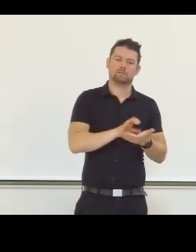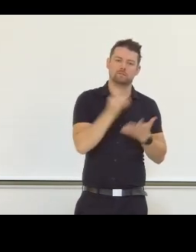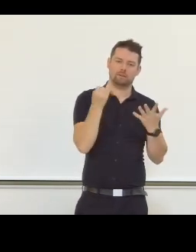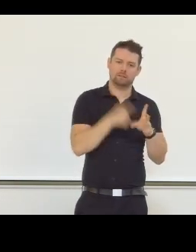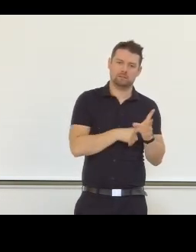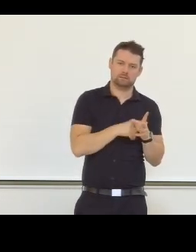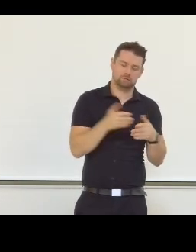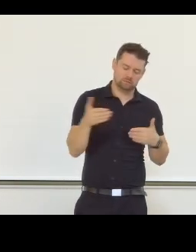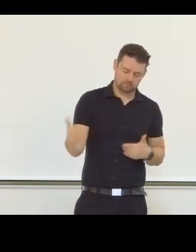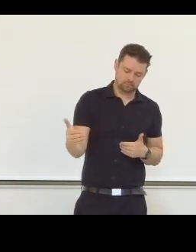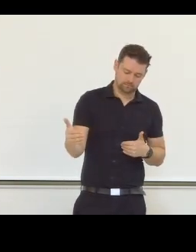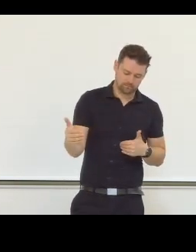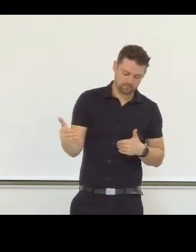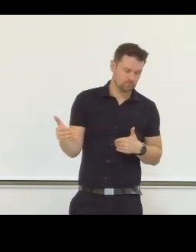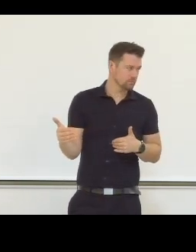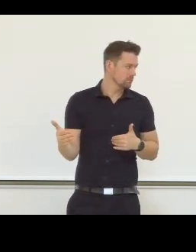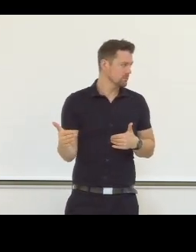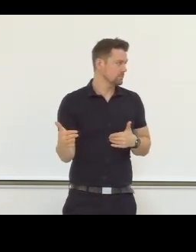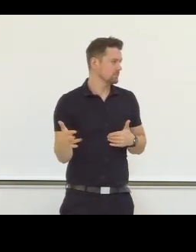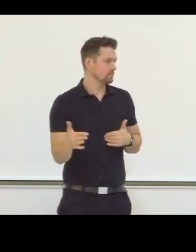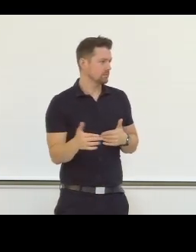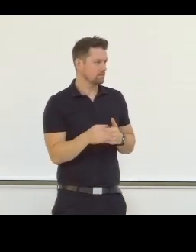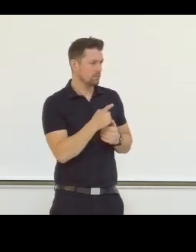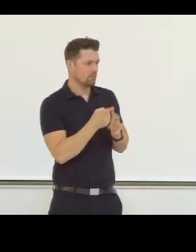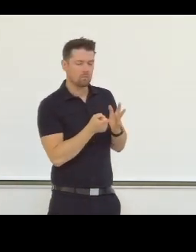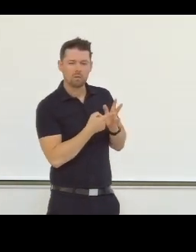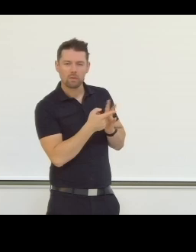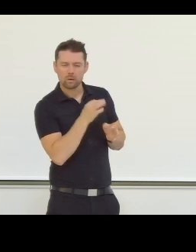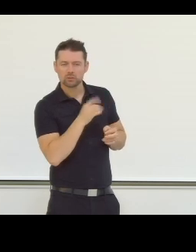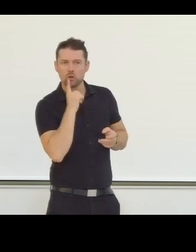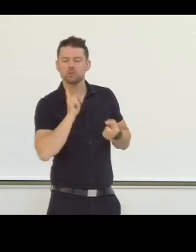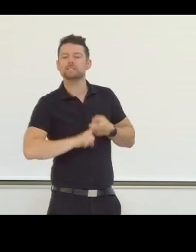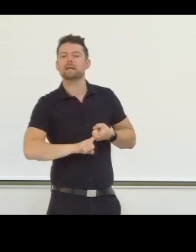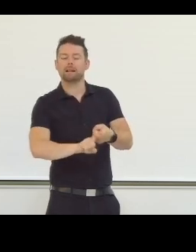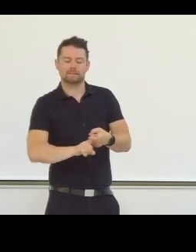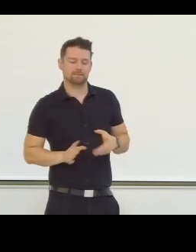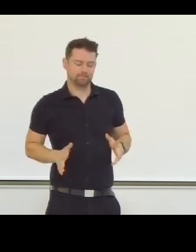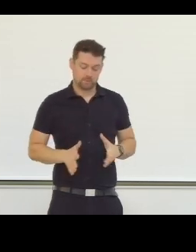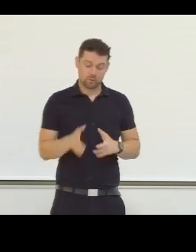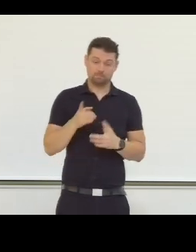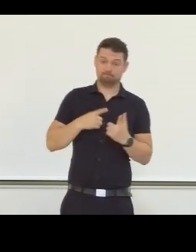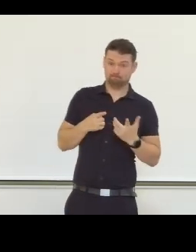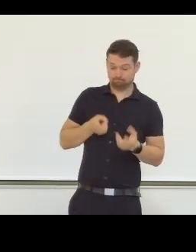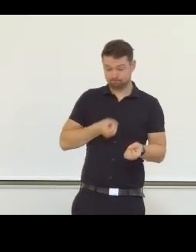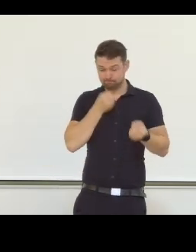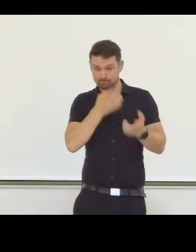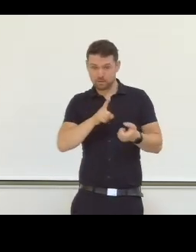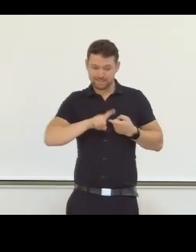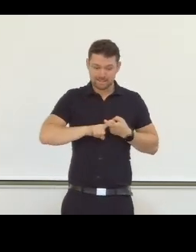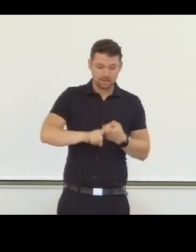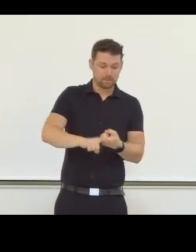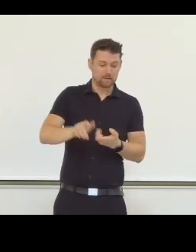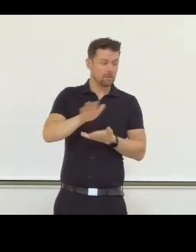years. The other question was sustainability. So when we talk about sustainability, we mean